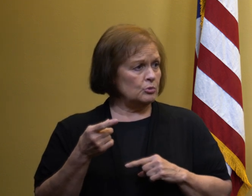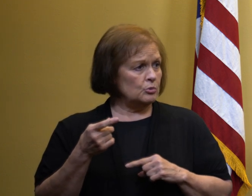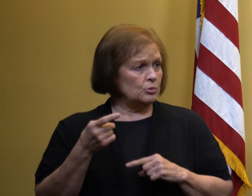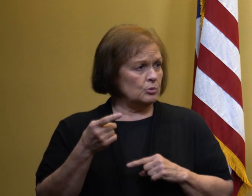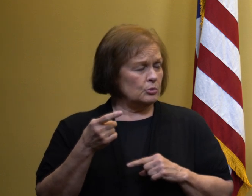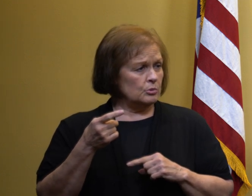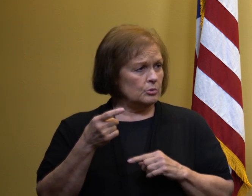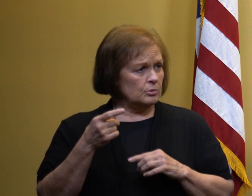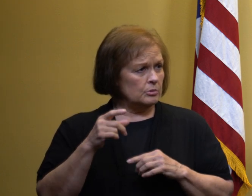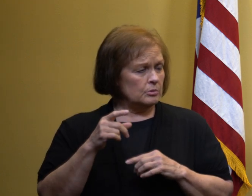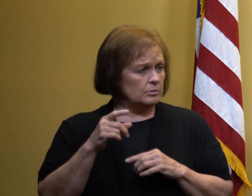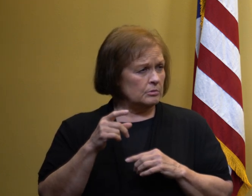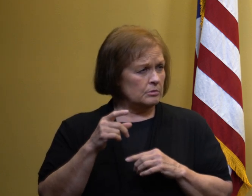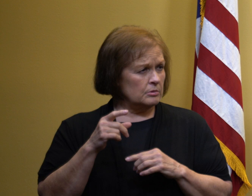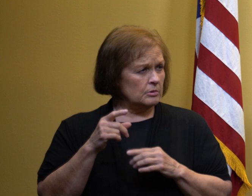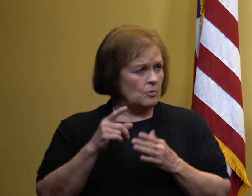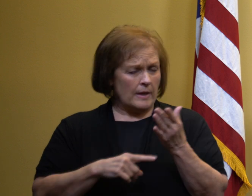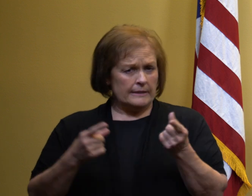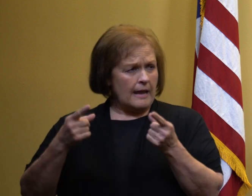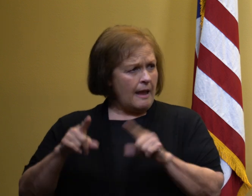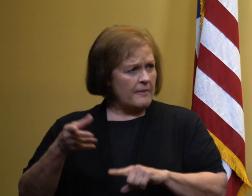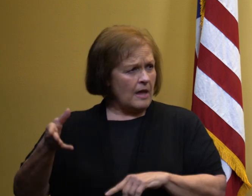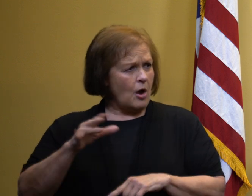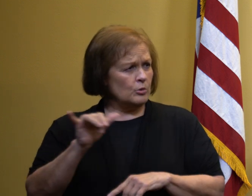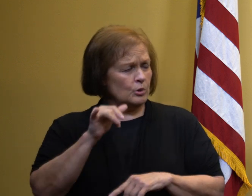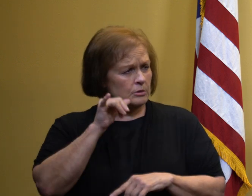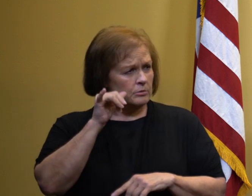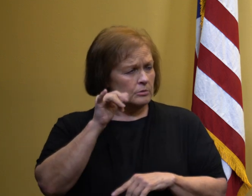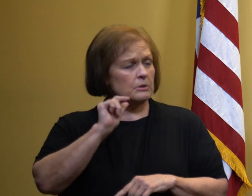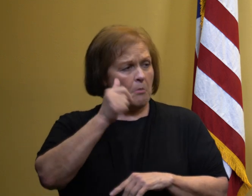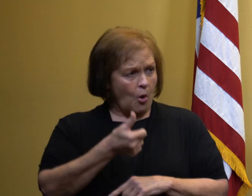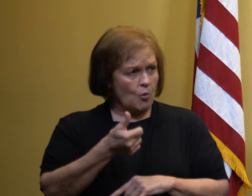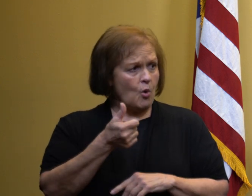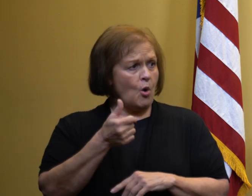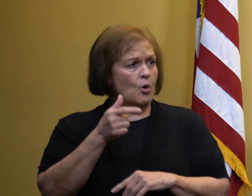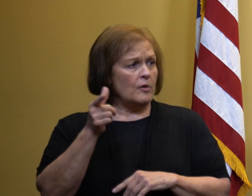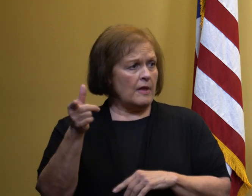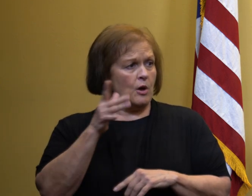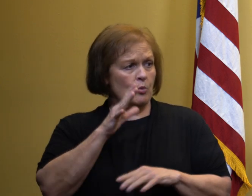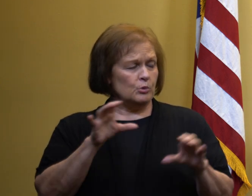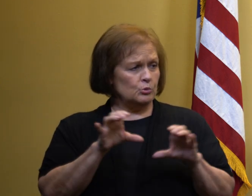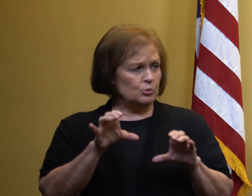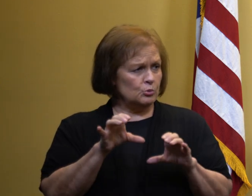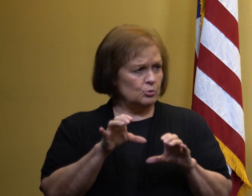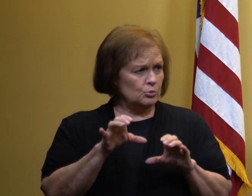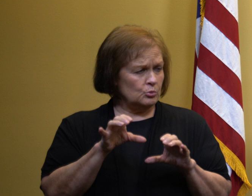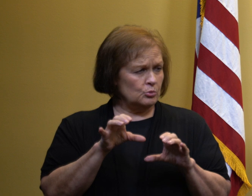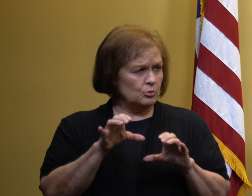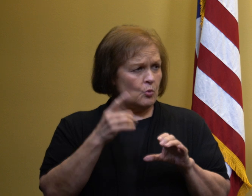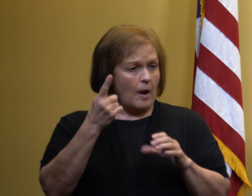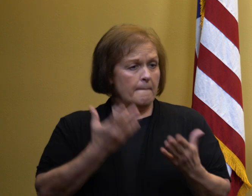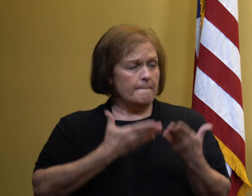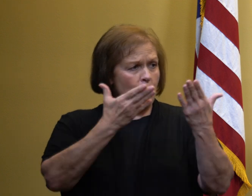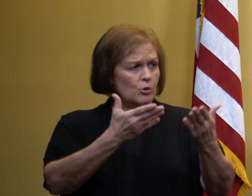was involved in that? And then also, I know tomorrow Councilmembers Morrell and Harris are going to be putting forth motions. One motion